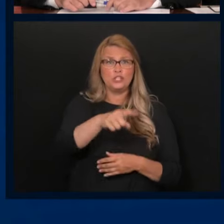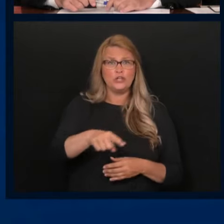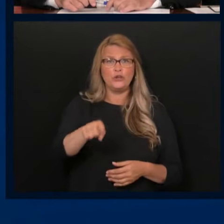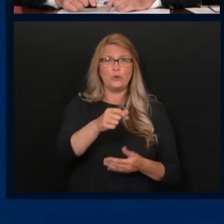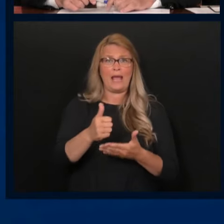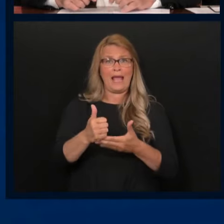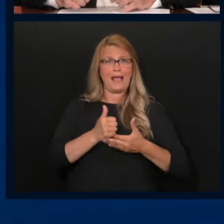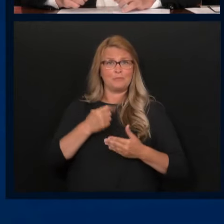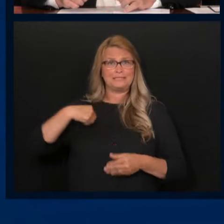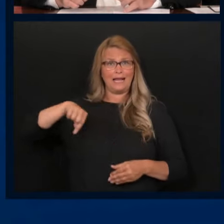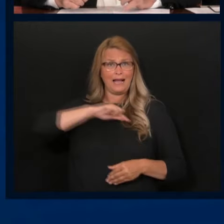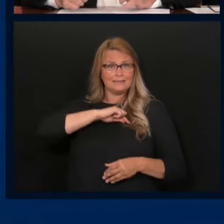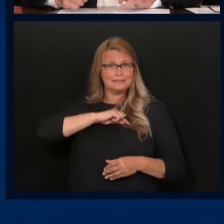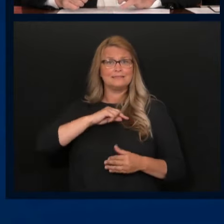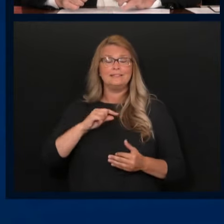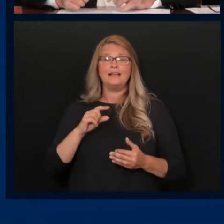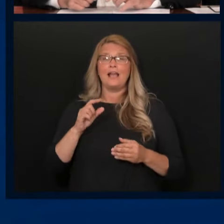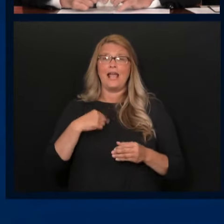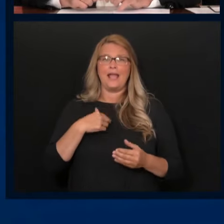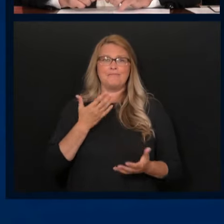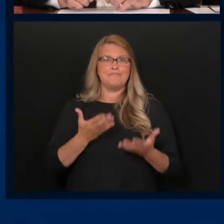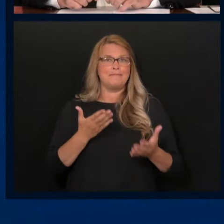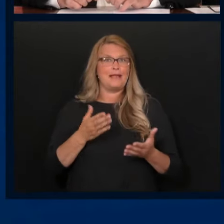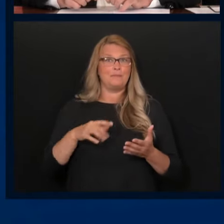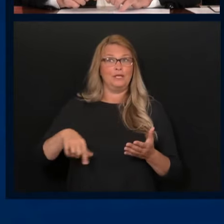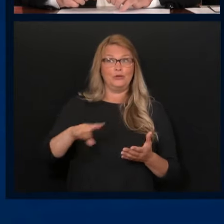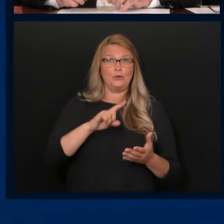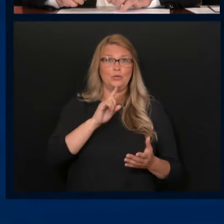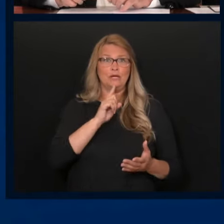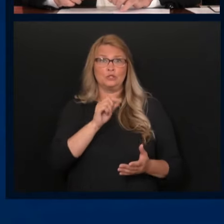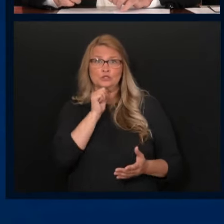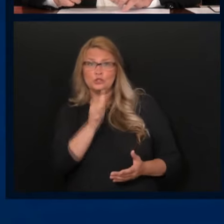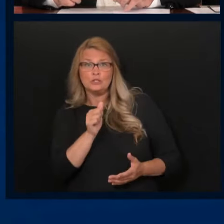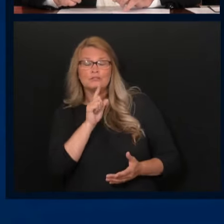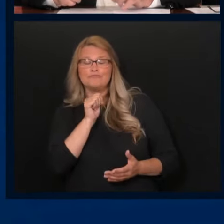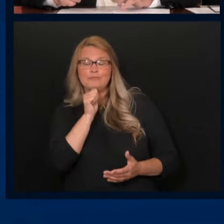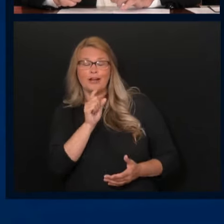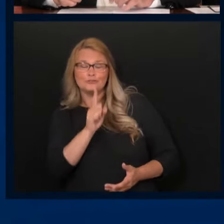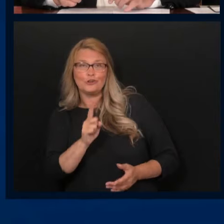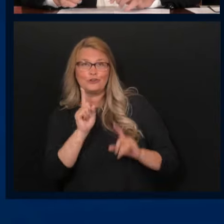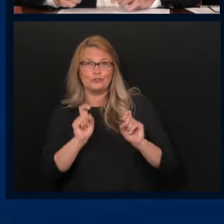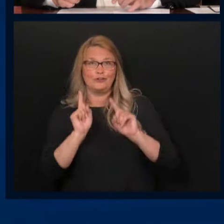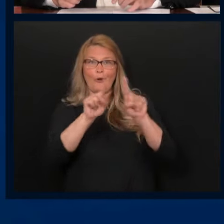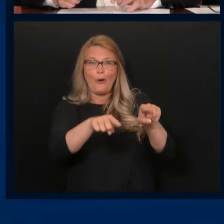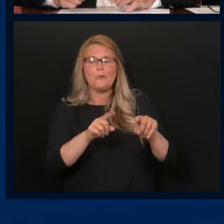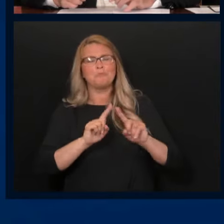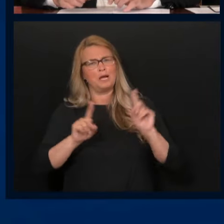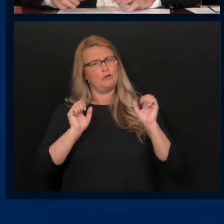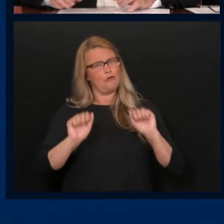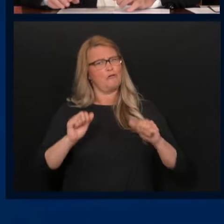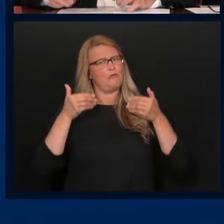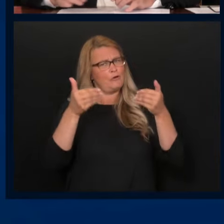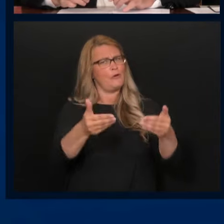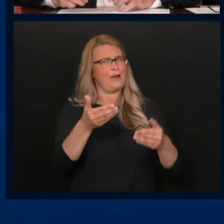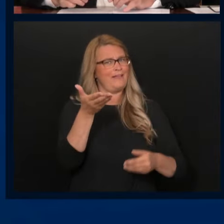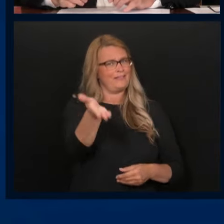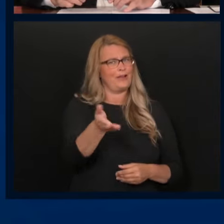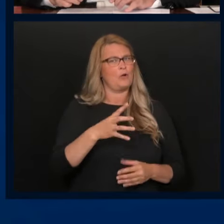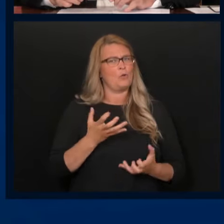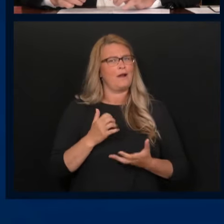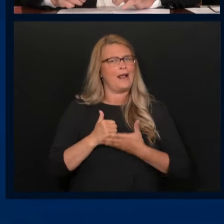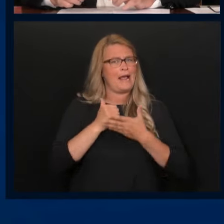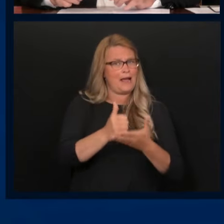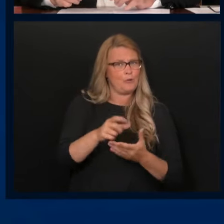and maybe relieve a lot of anxiety, and it'll be able to help us to be able to help you better.